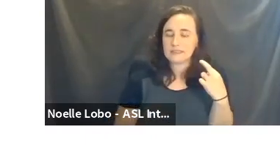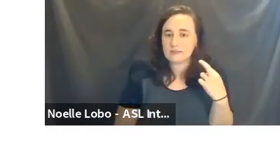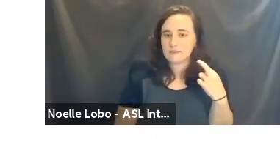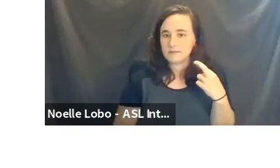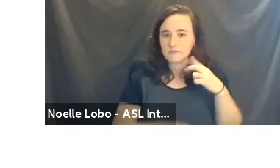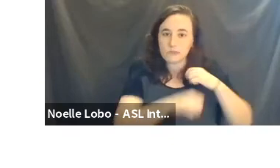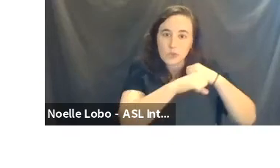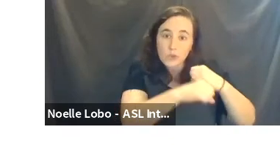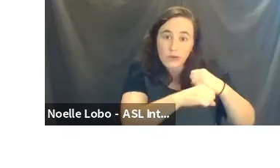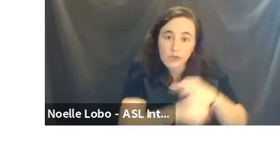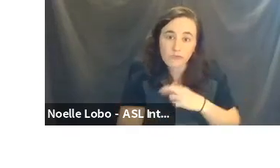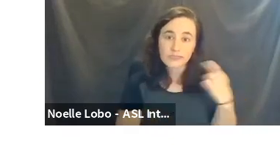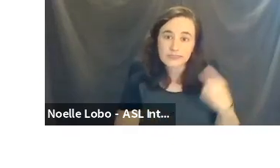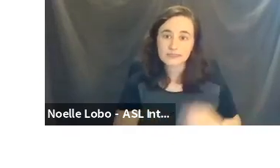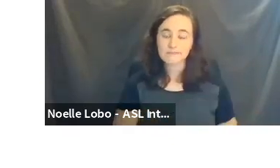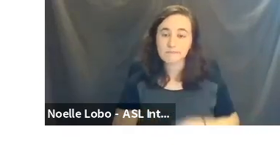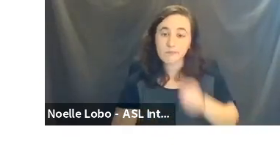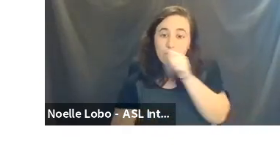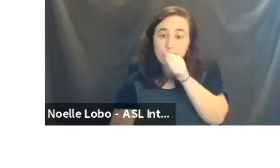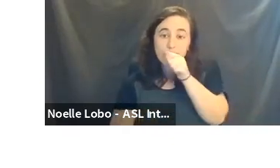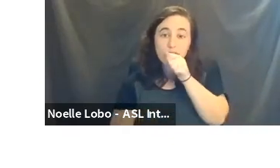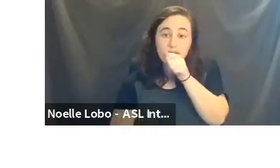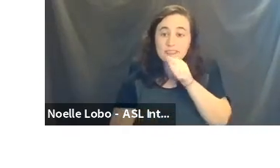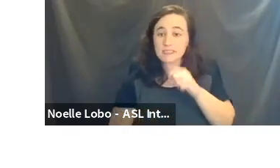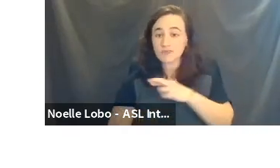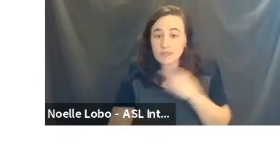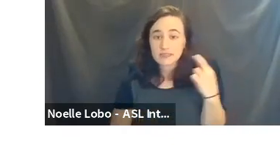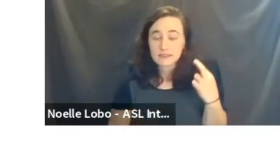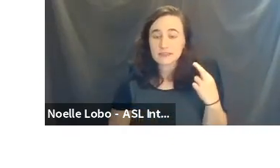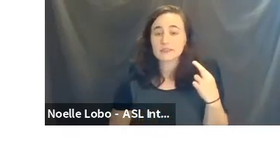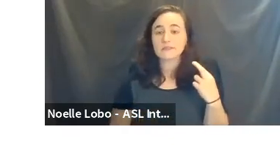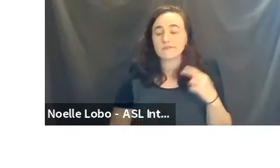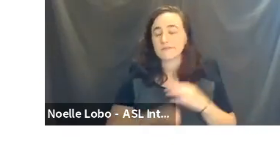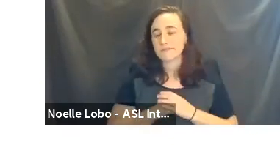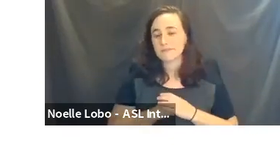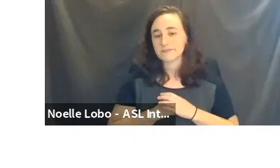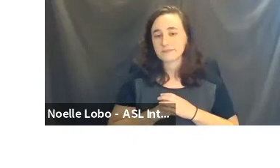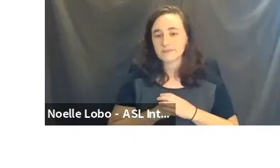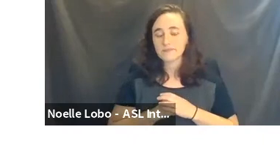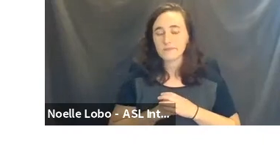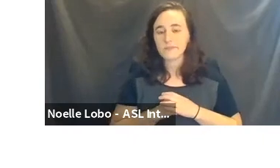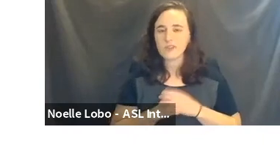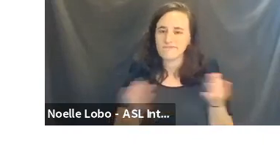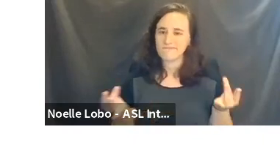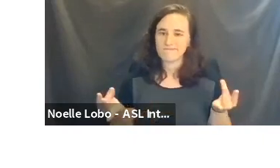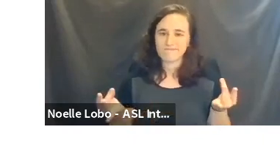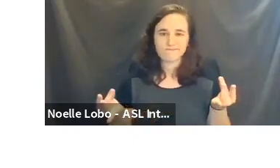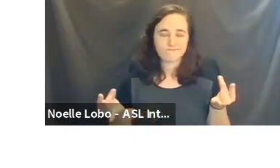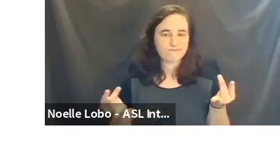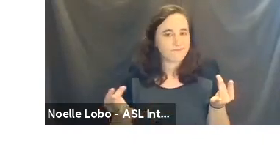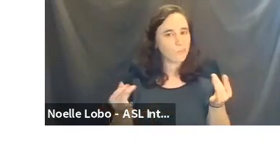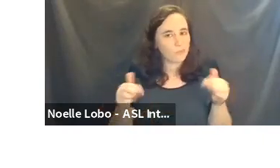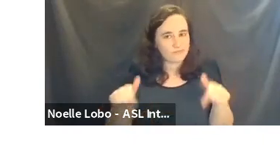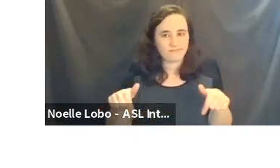like privacy and private information. So this is really going to be, like I said, a challenging